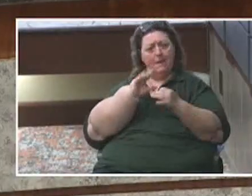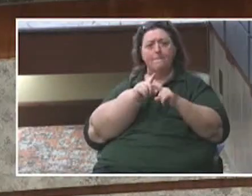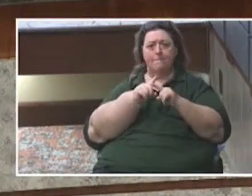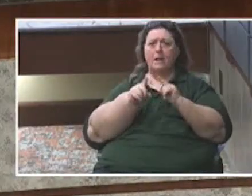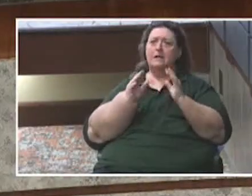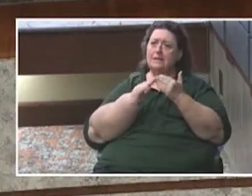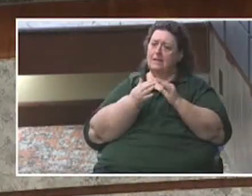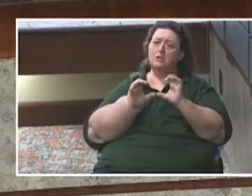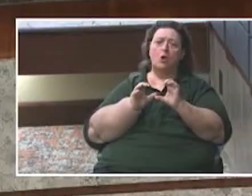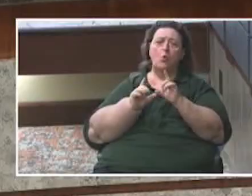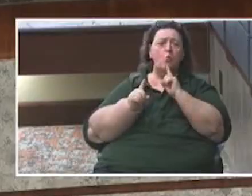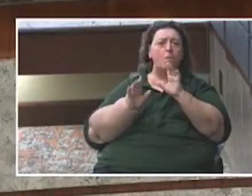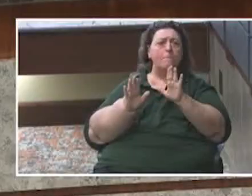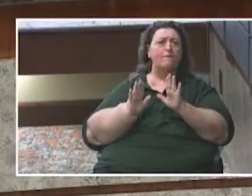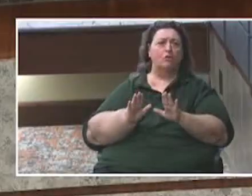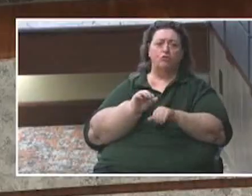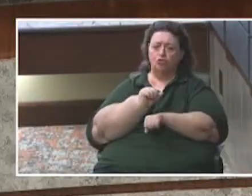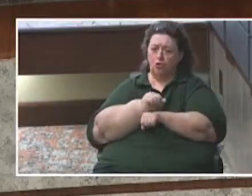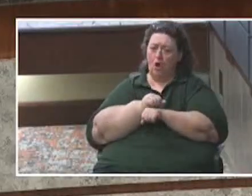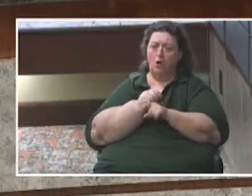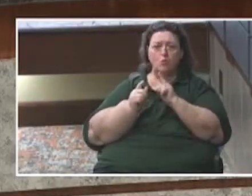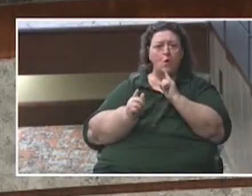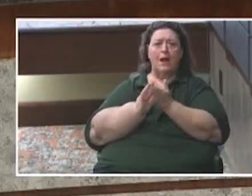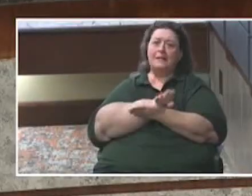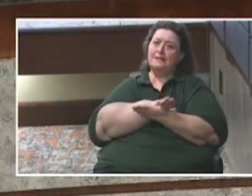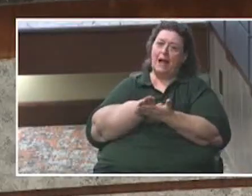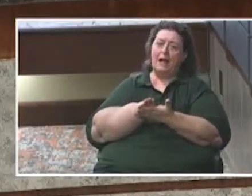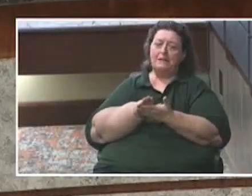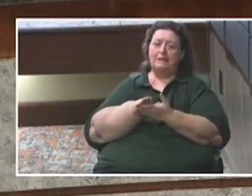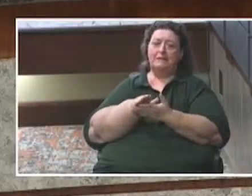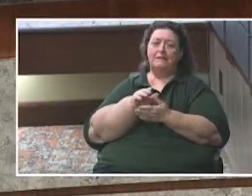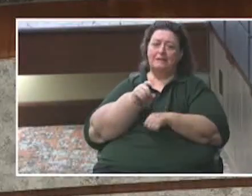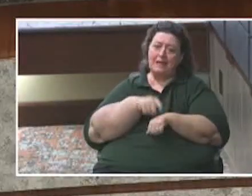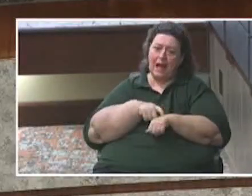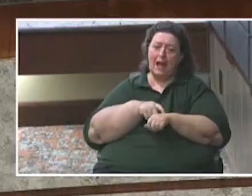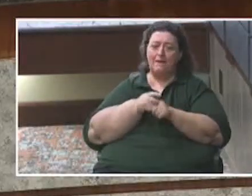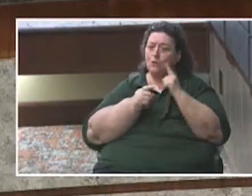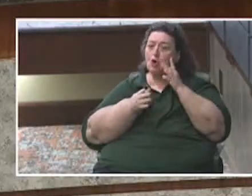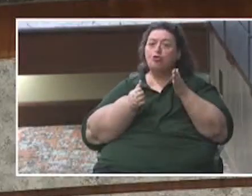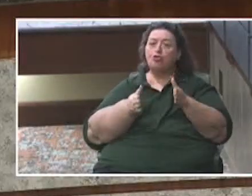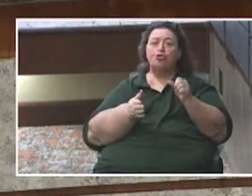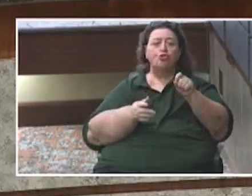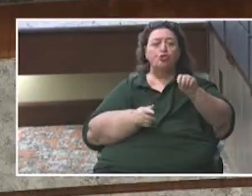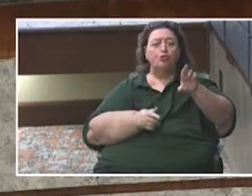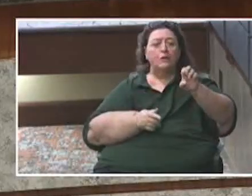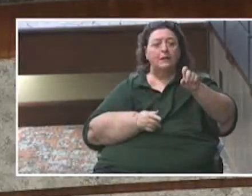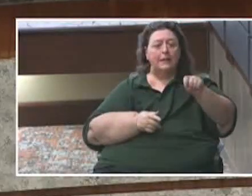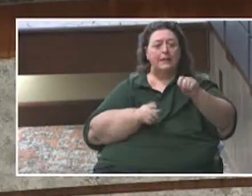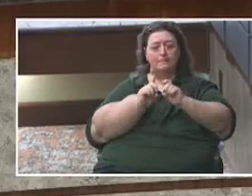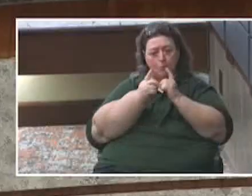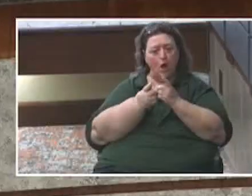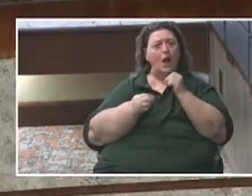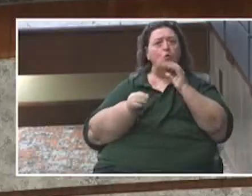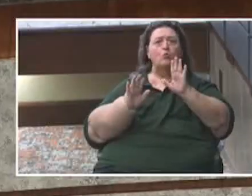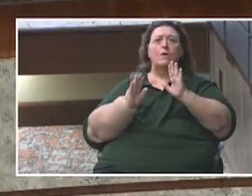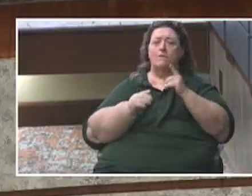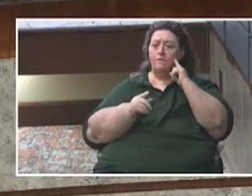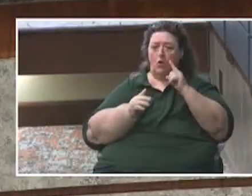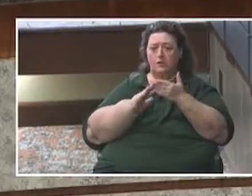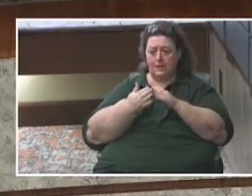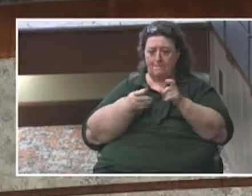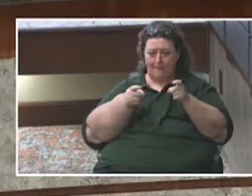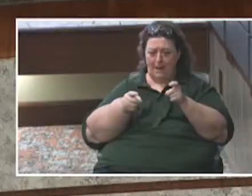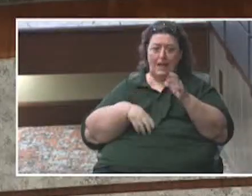signs were amazing, the street signs. That was such a nice touch by the street department. And so grateful for our own city manager who hit